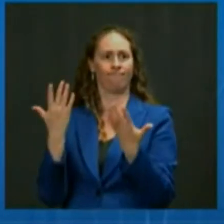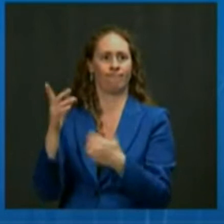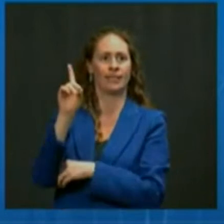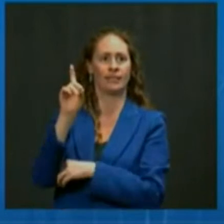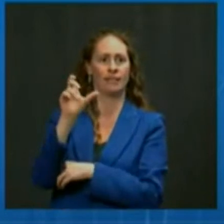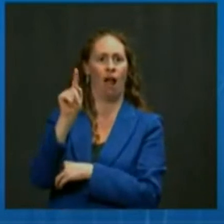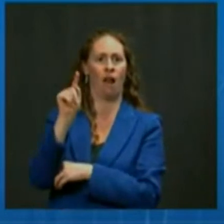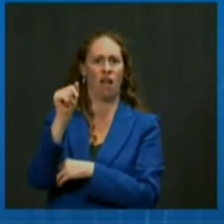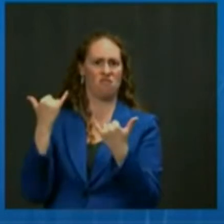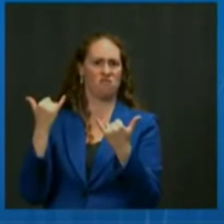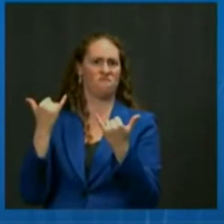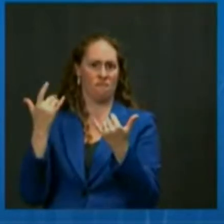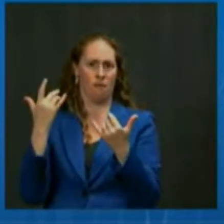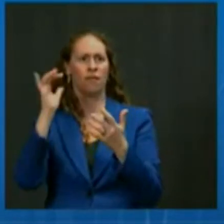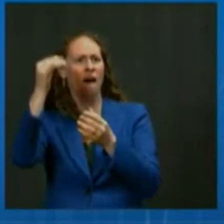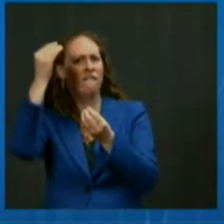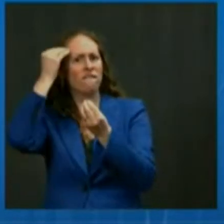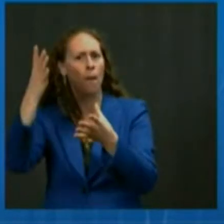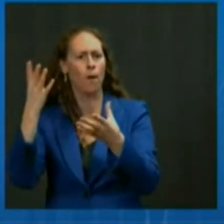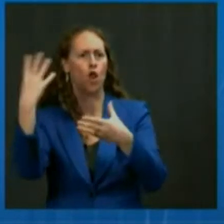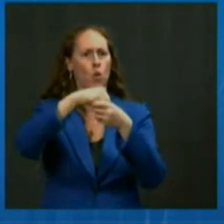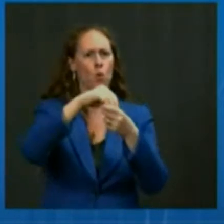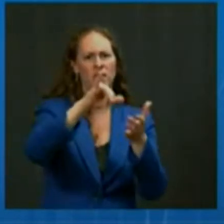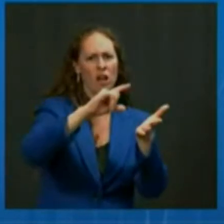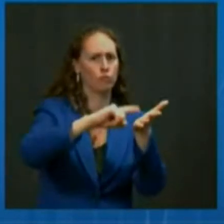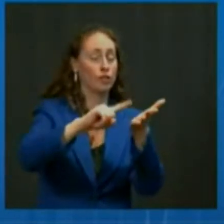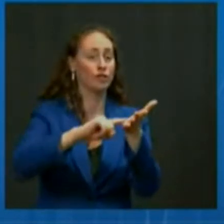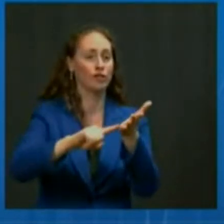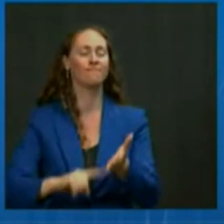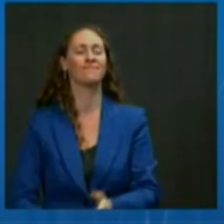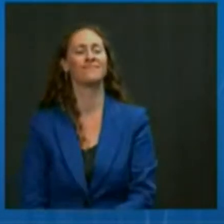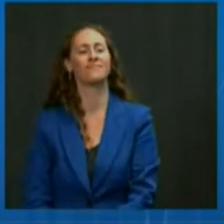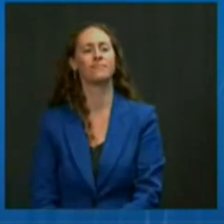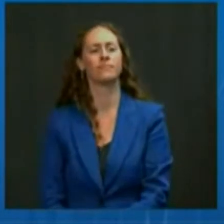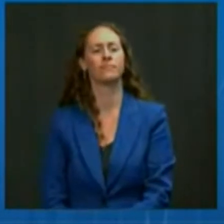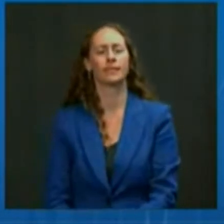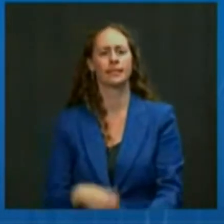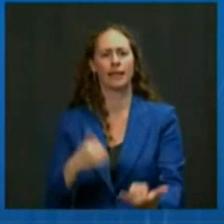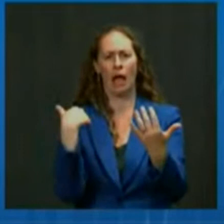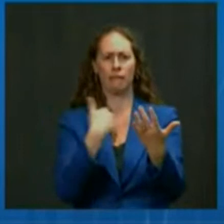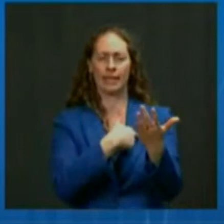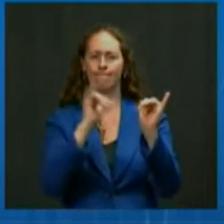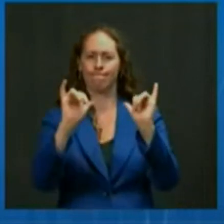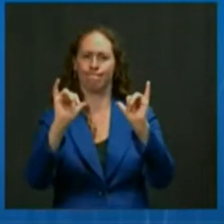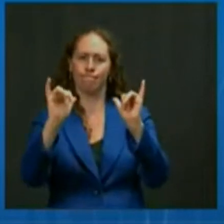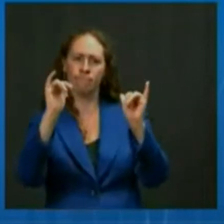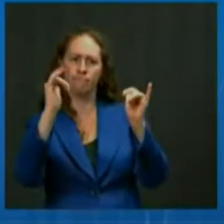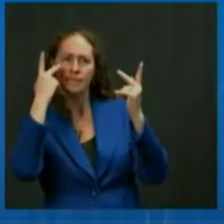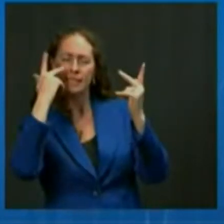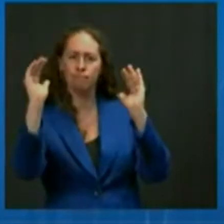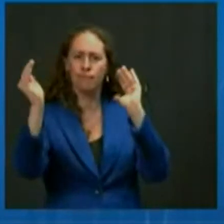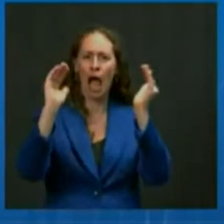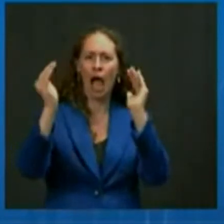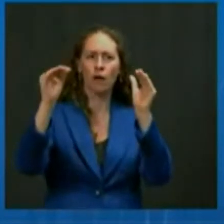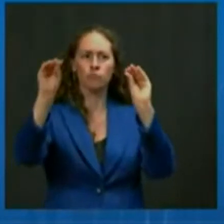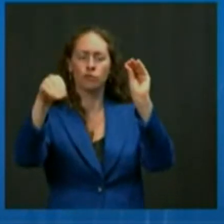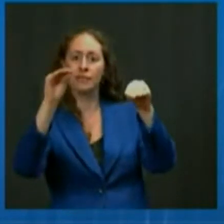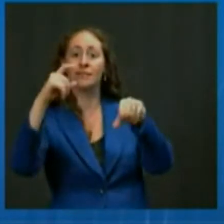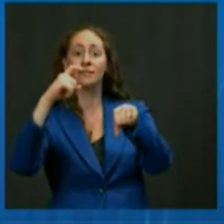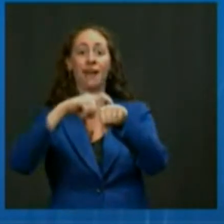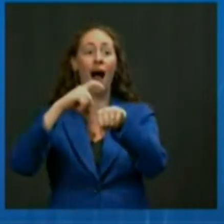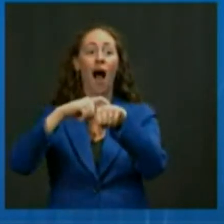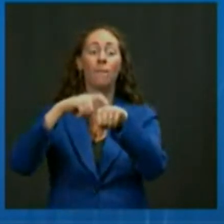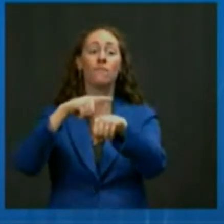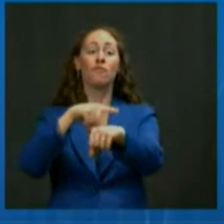Taken together, you can see that while the exact percentage of vaccine effectiveness over time differs depending on the cohort and